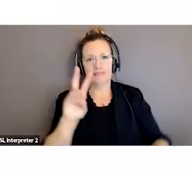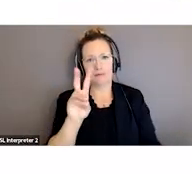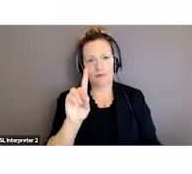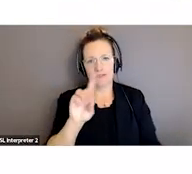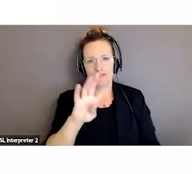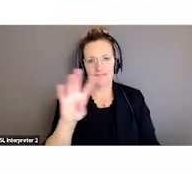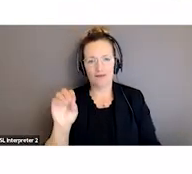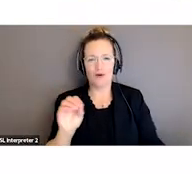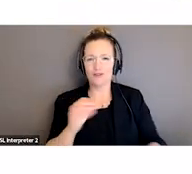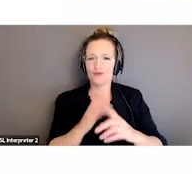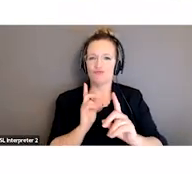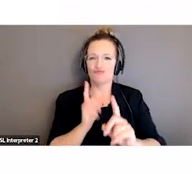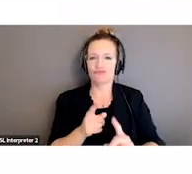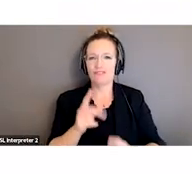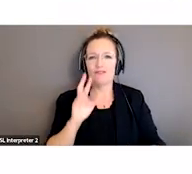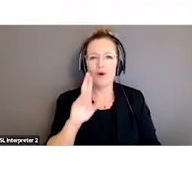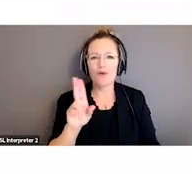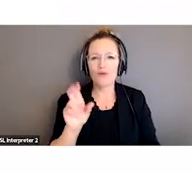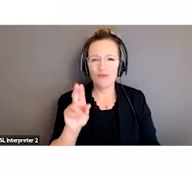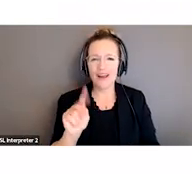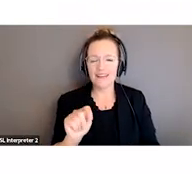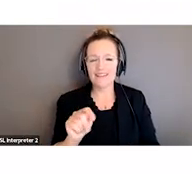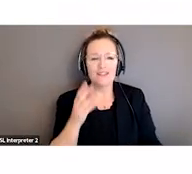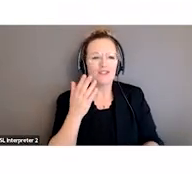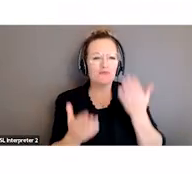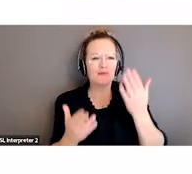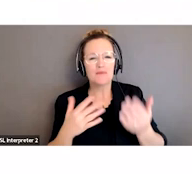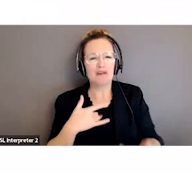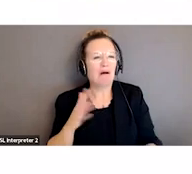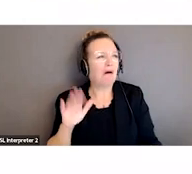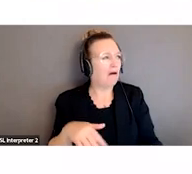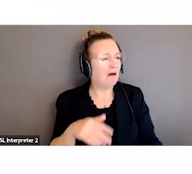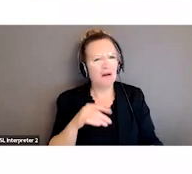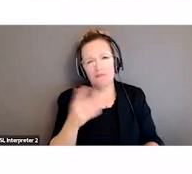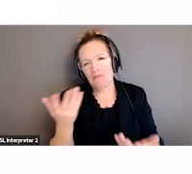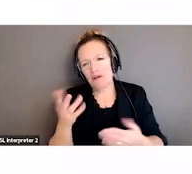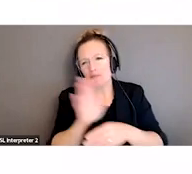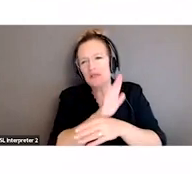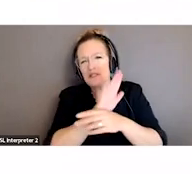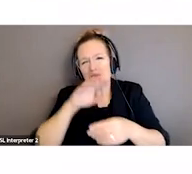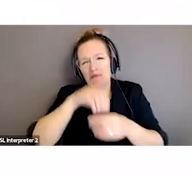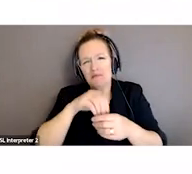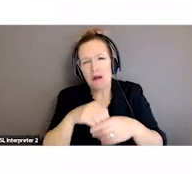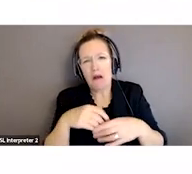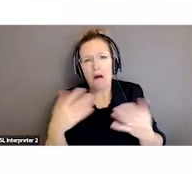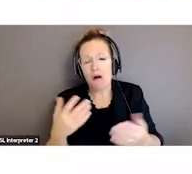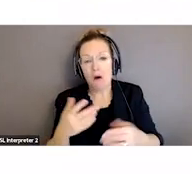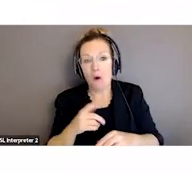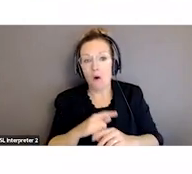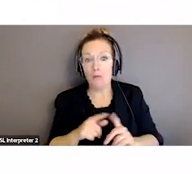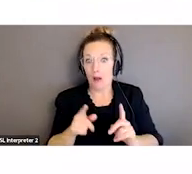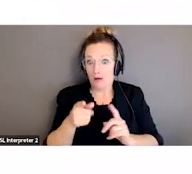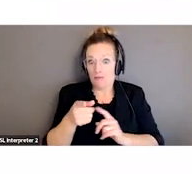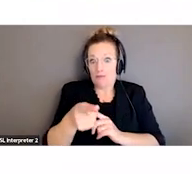while it may seem that trade secrets is, let's not pay that much attention, trade secrets can be very, very valuable.